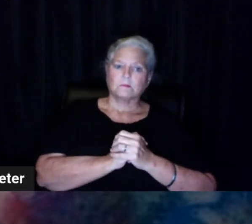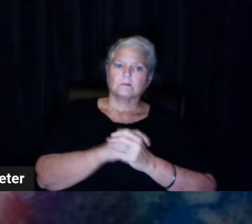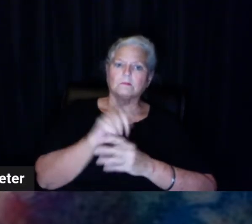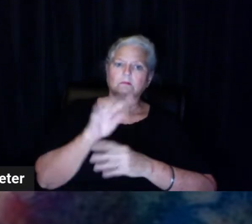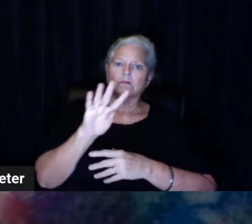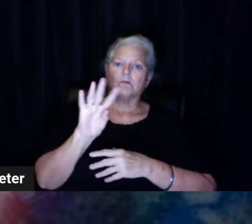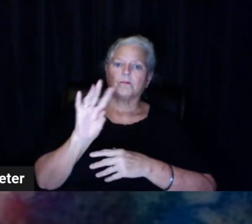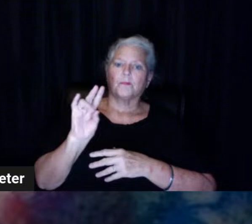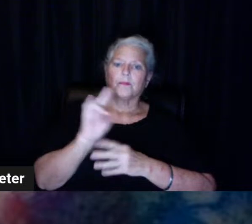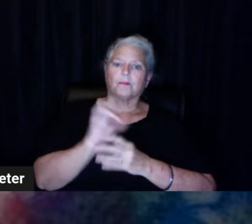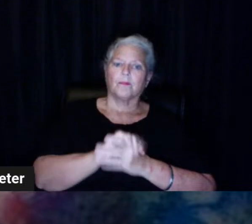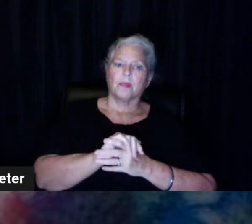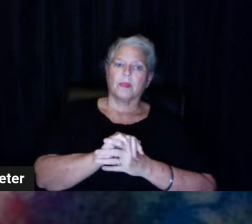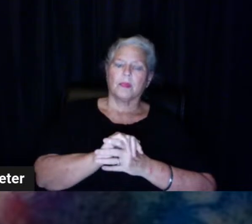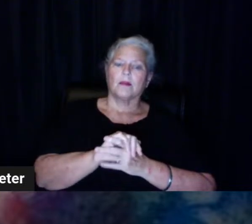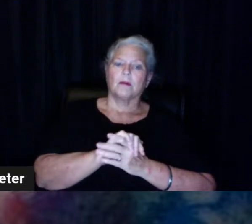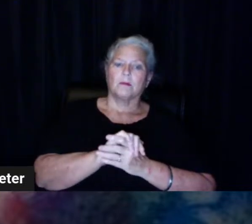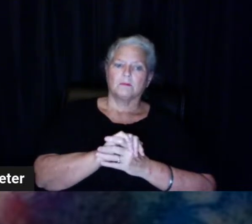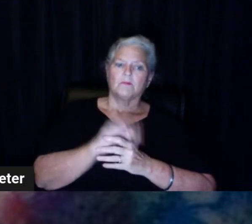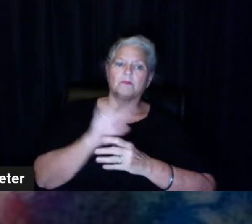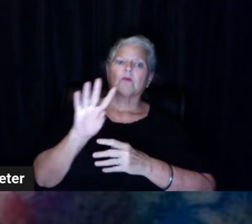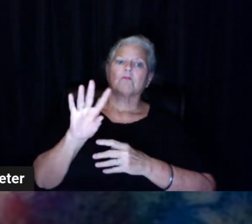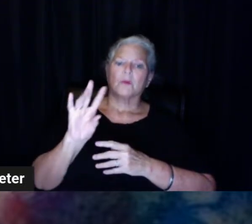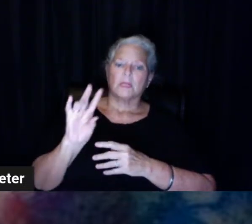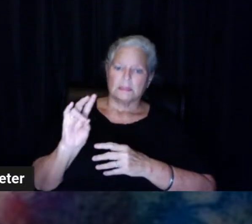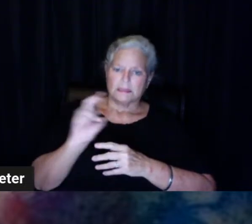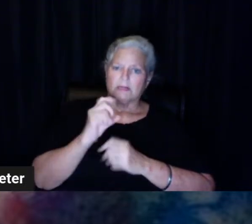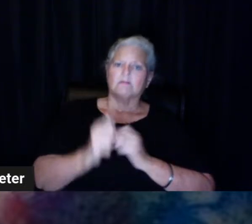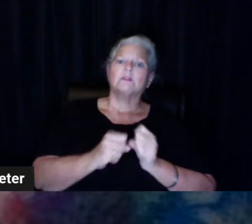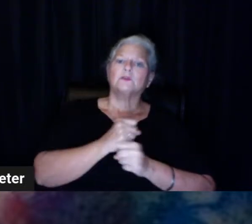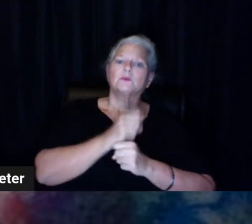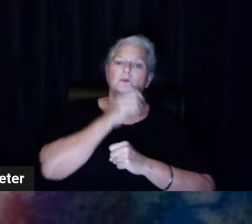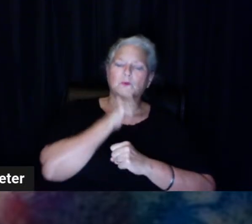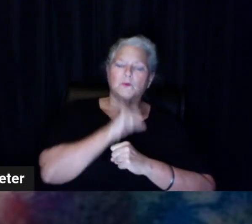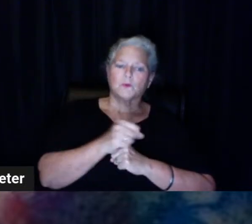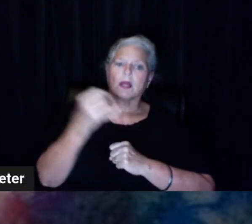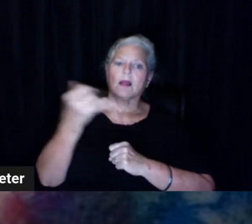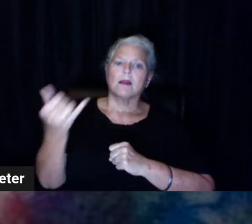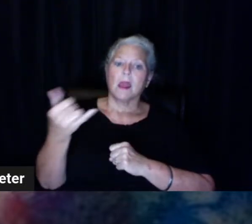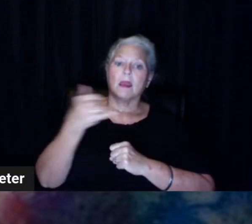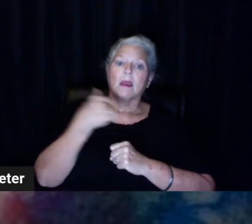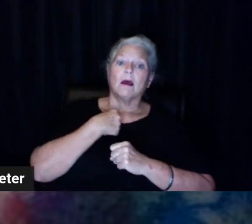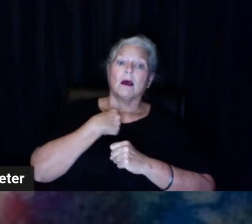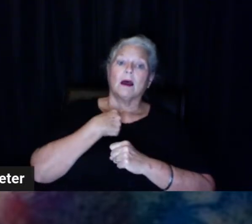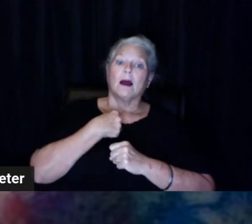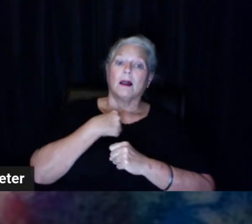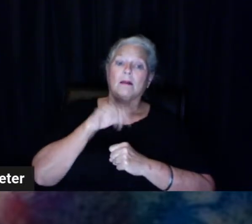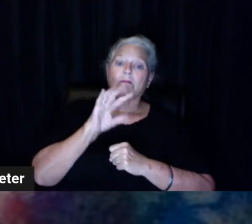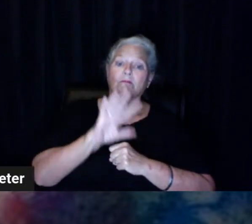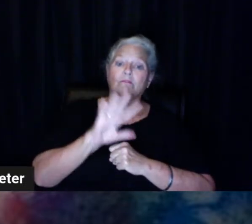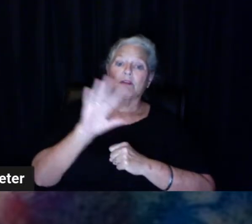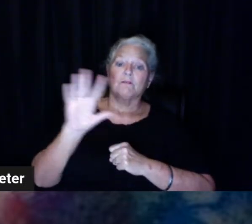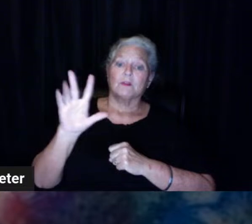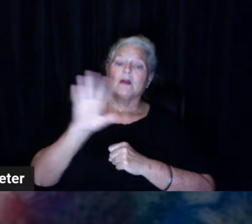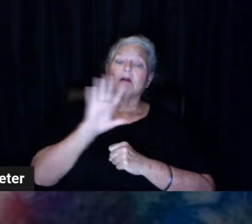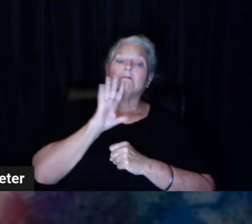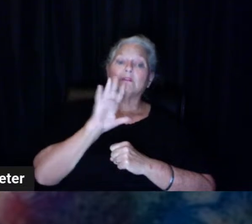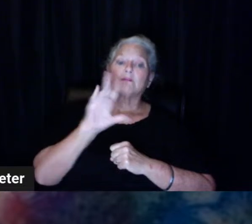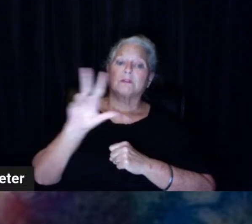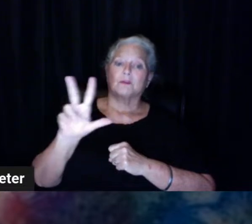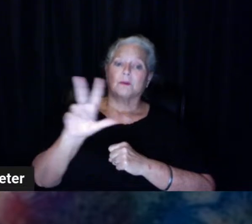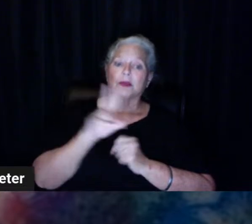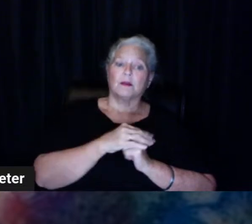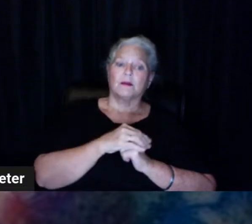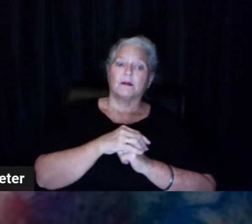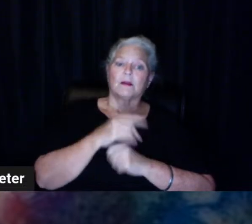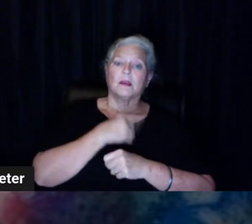47. I was age 40. No, yeah, 47 years old. Now I'm 53. I'm going back. I